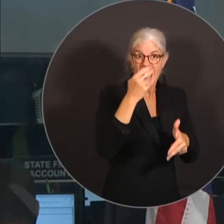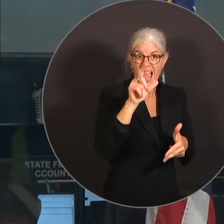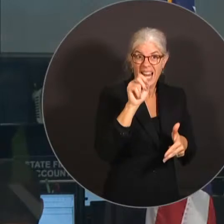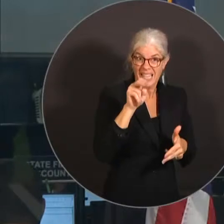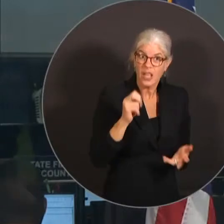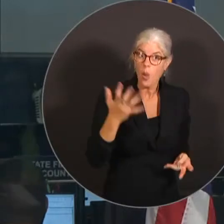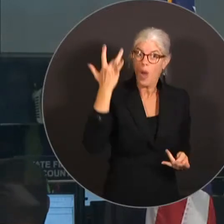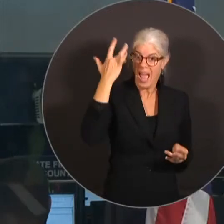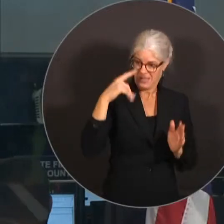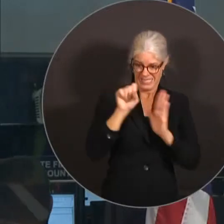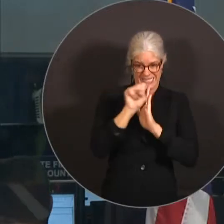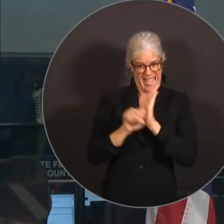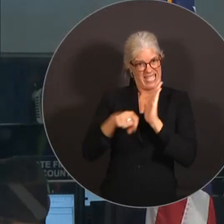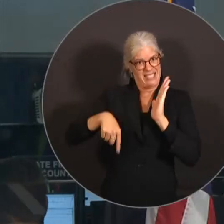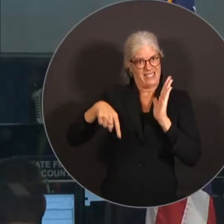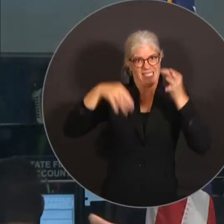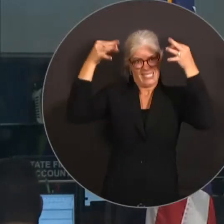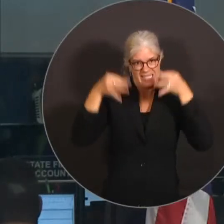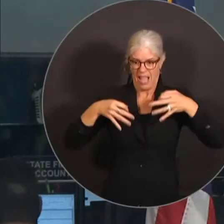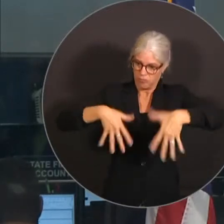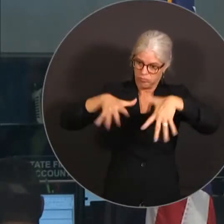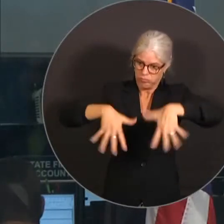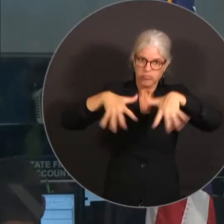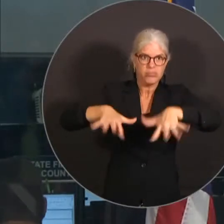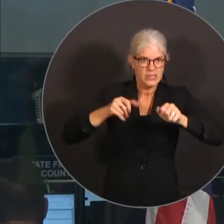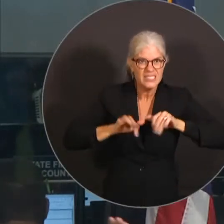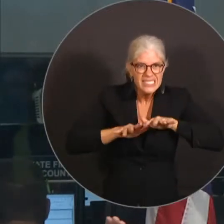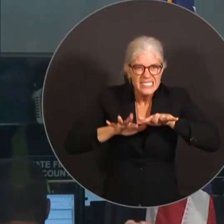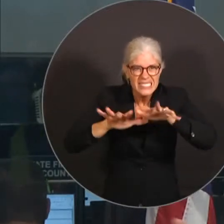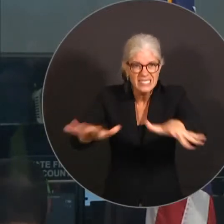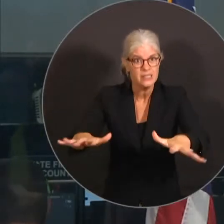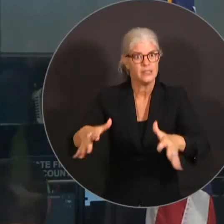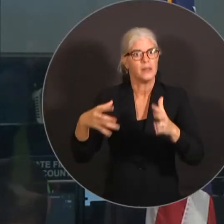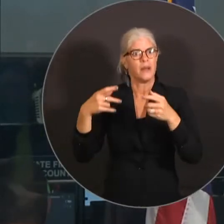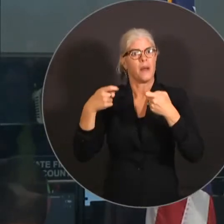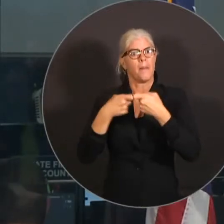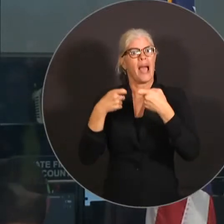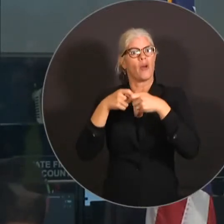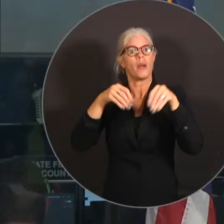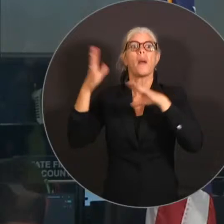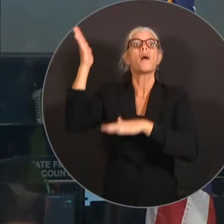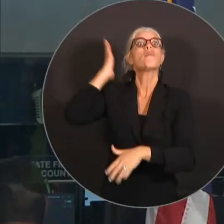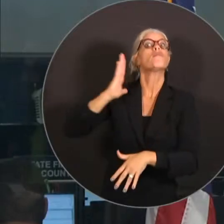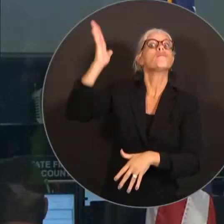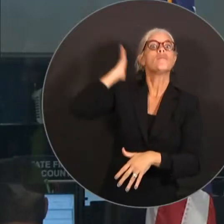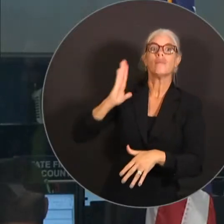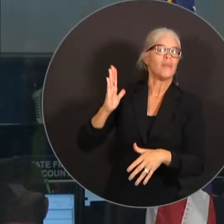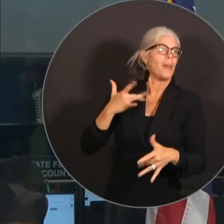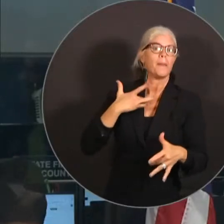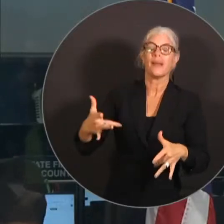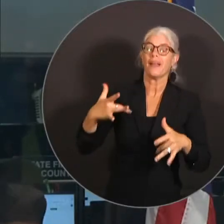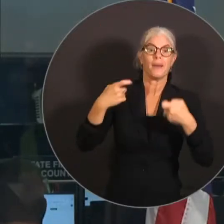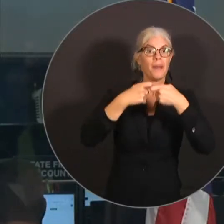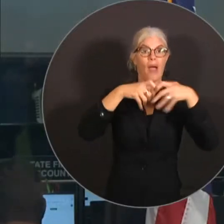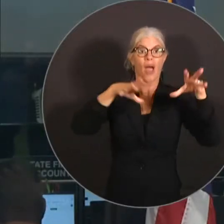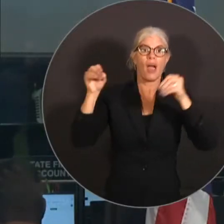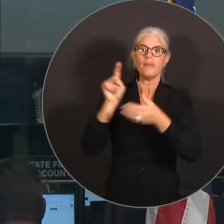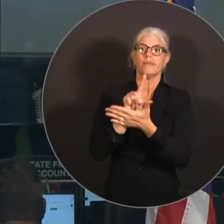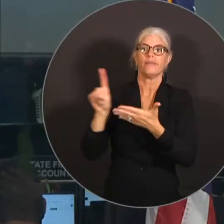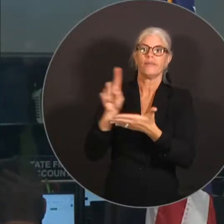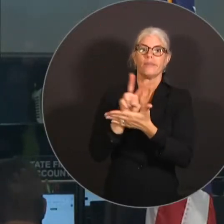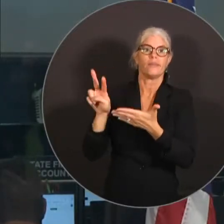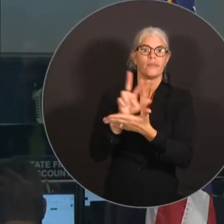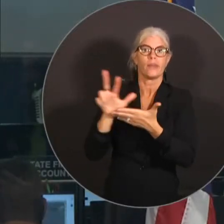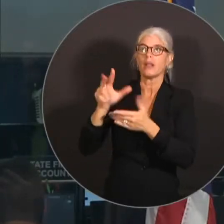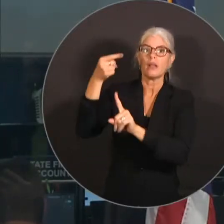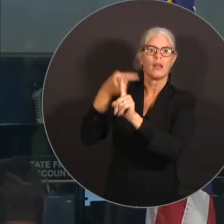again. That pays for itself. If you have power out, the standard used to be people be out of power for 3 weeks or 4 weeks. That is not,